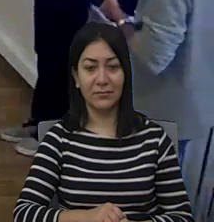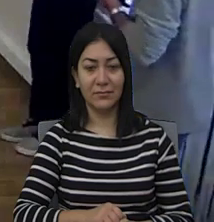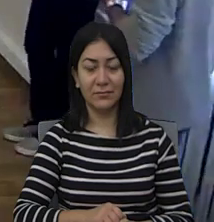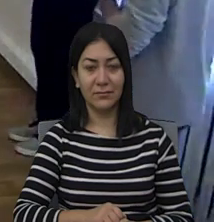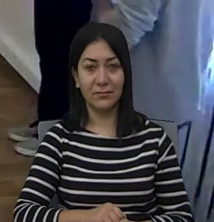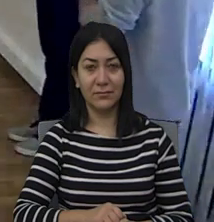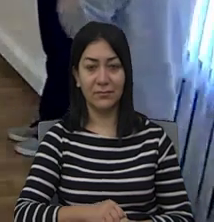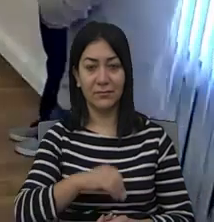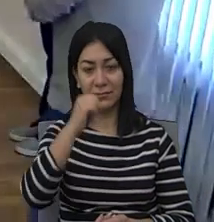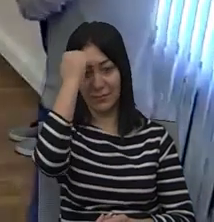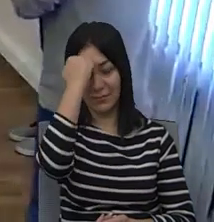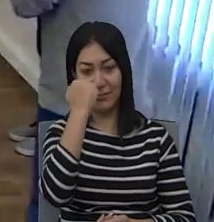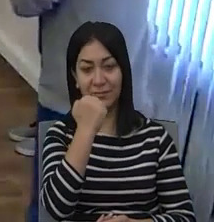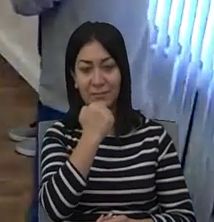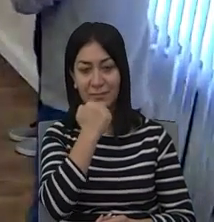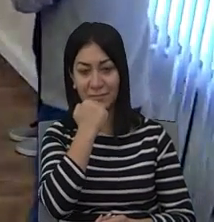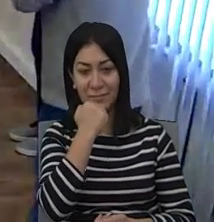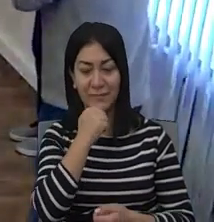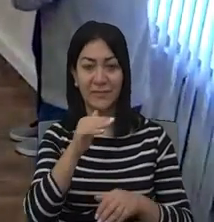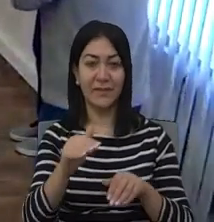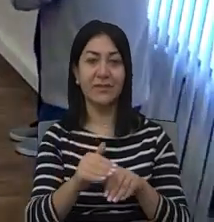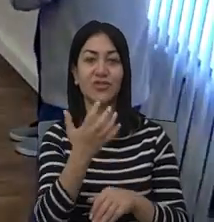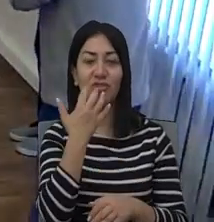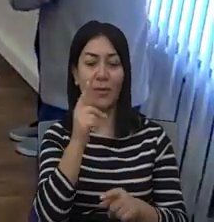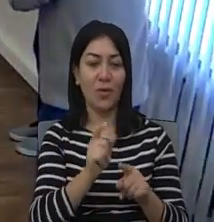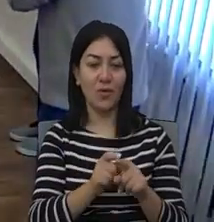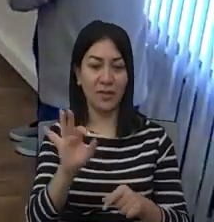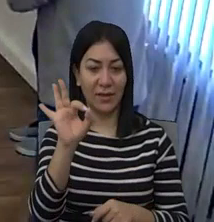Mr. Chairman, thank you very much for your kind words.